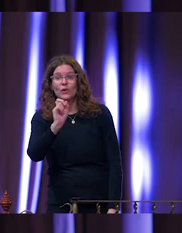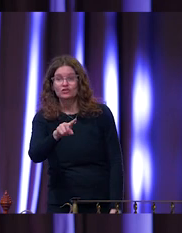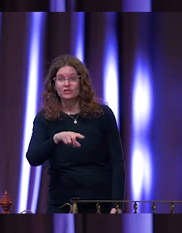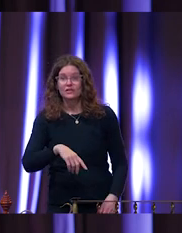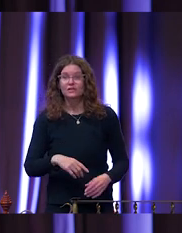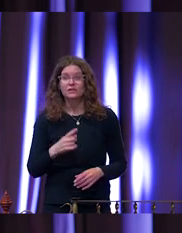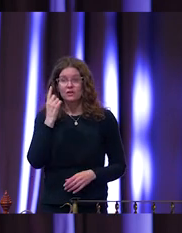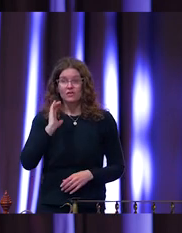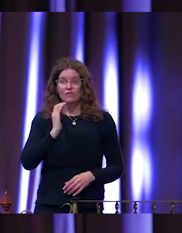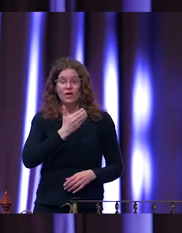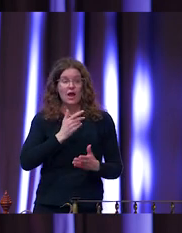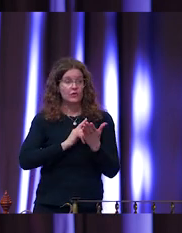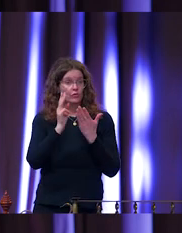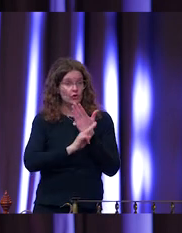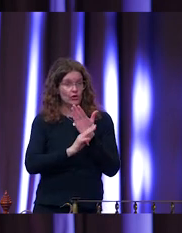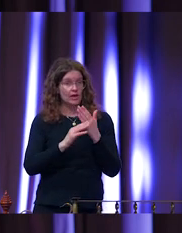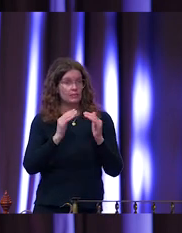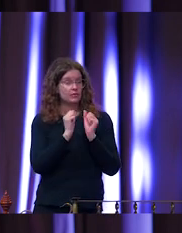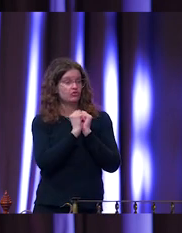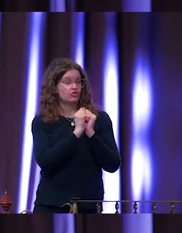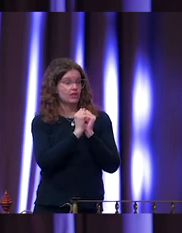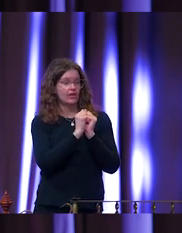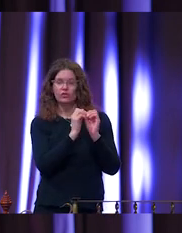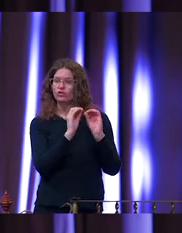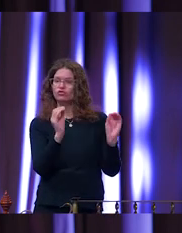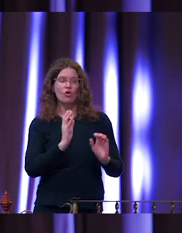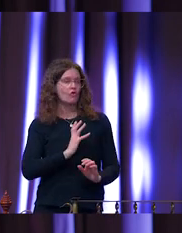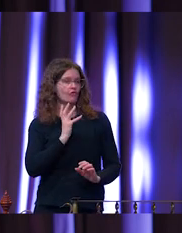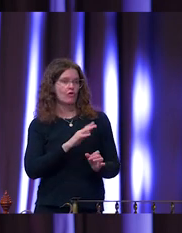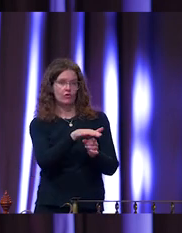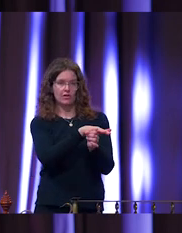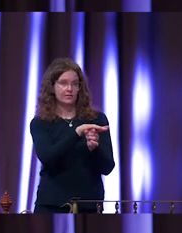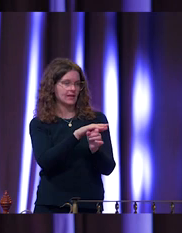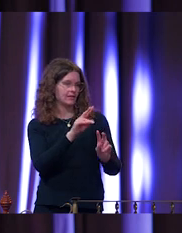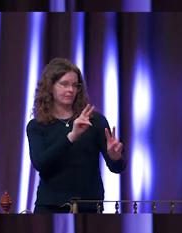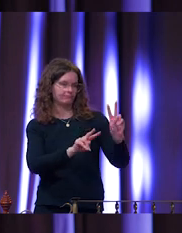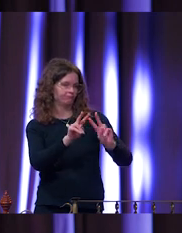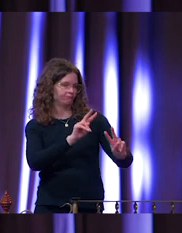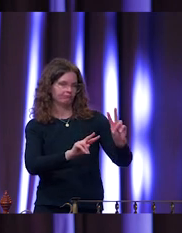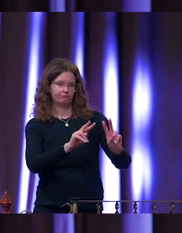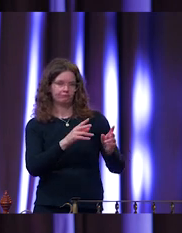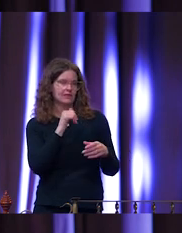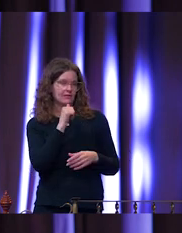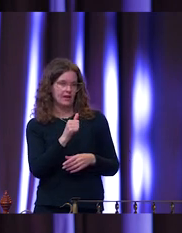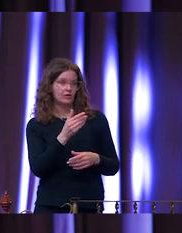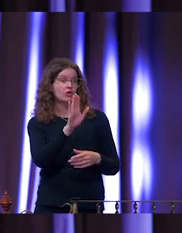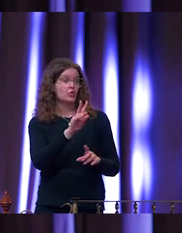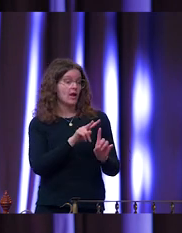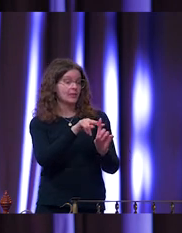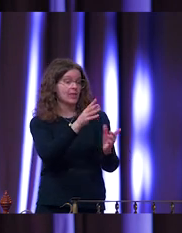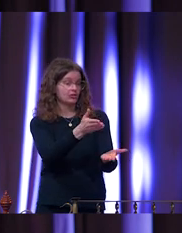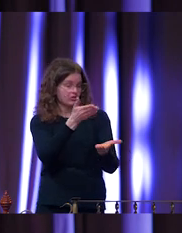For our program, Urooj Together, there's no formalized site visit process, right? So if you submit an application, there's